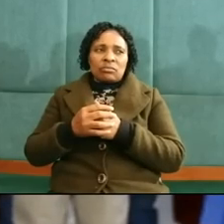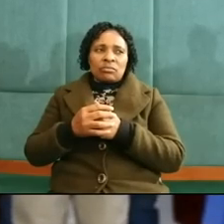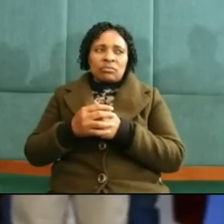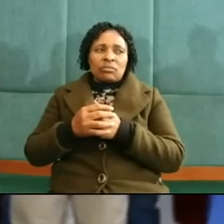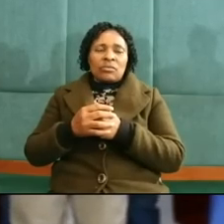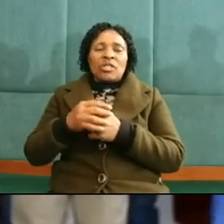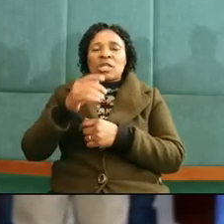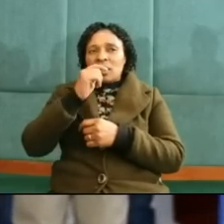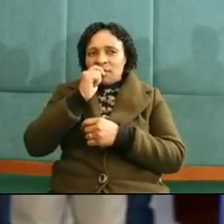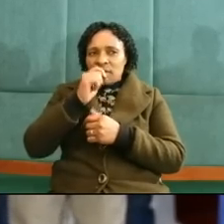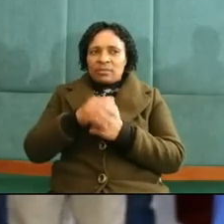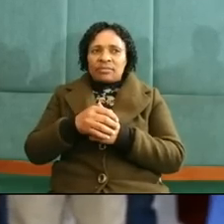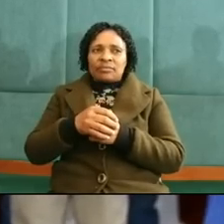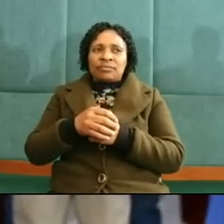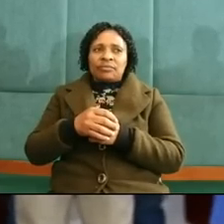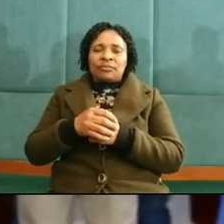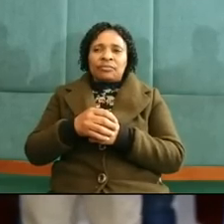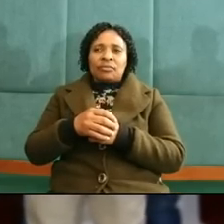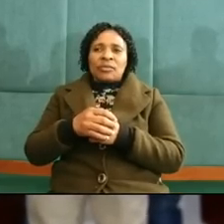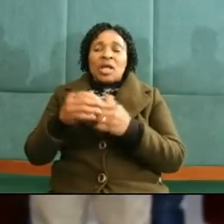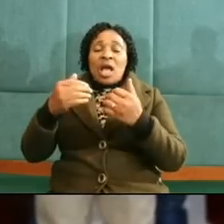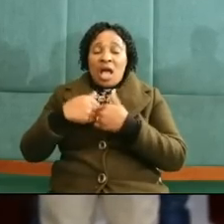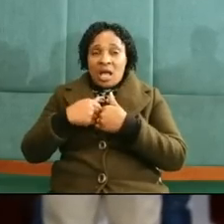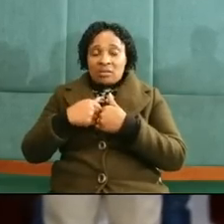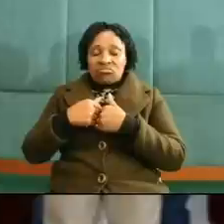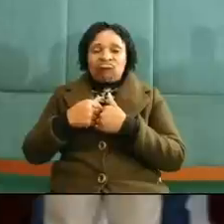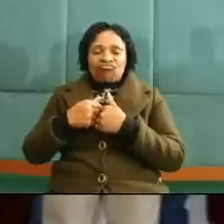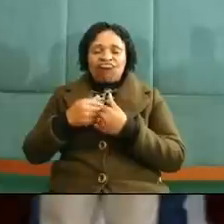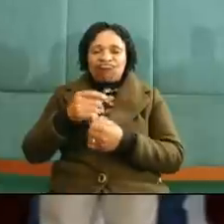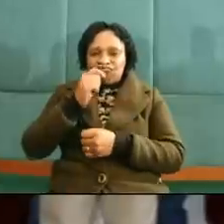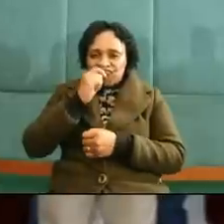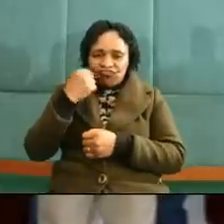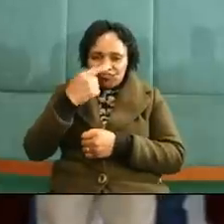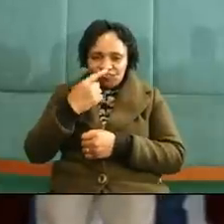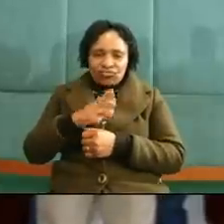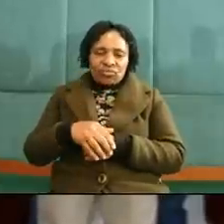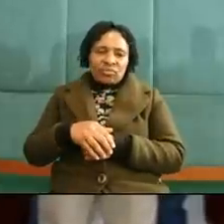The referee has a whistle in his mouth.